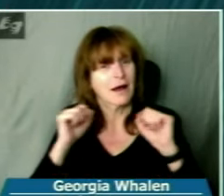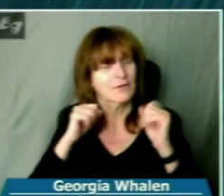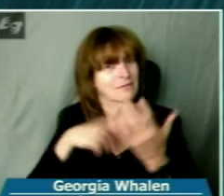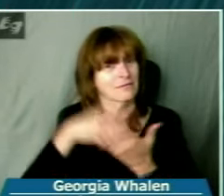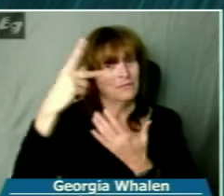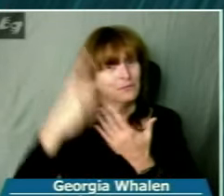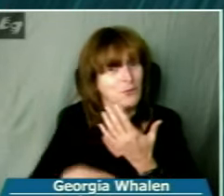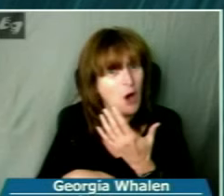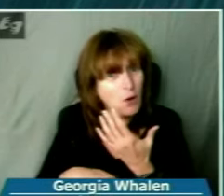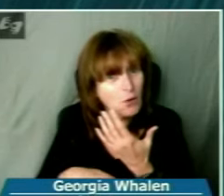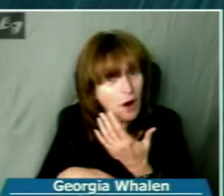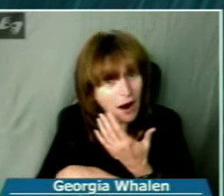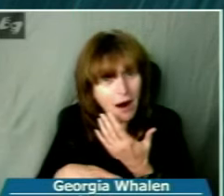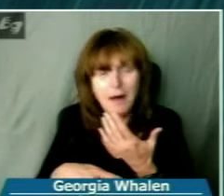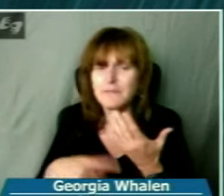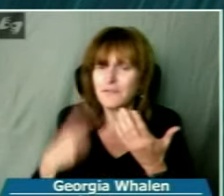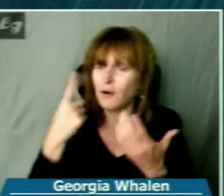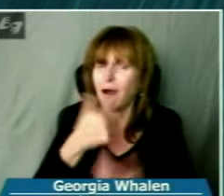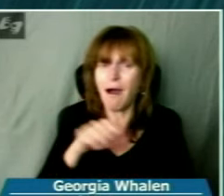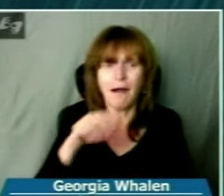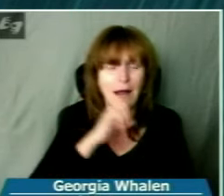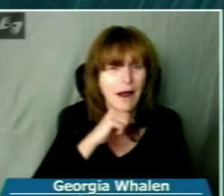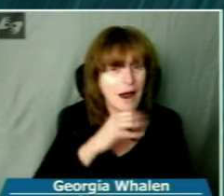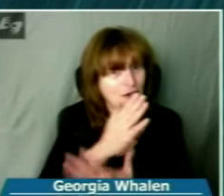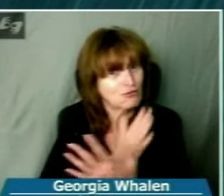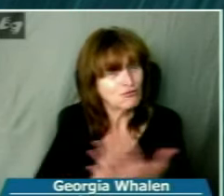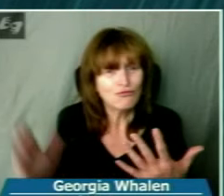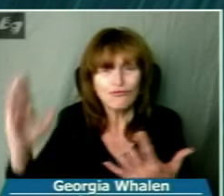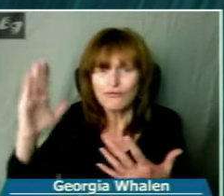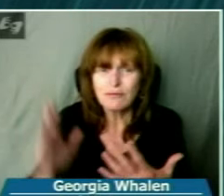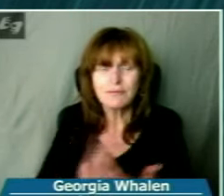ages and all fitness levels. So go to